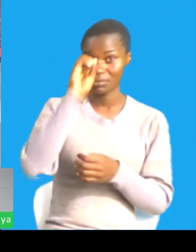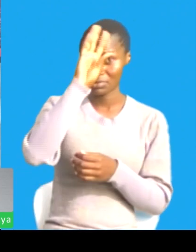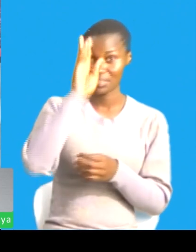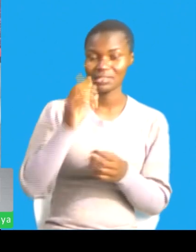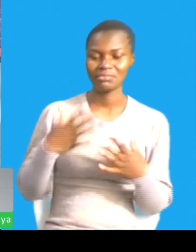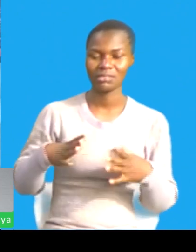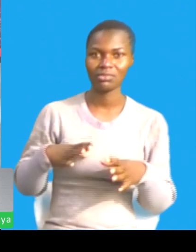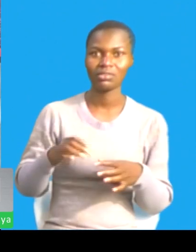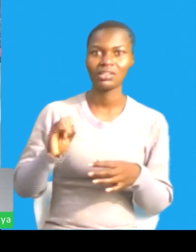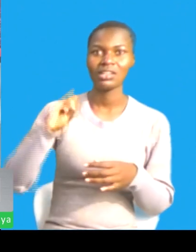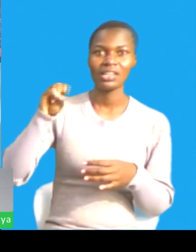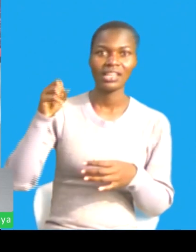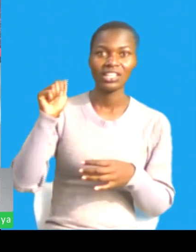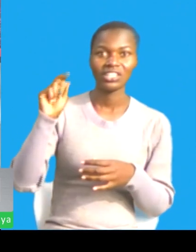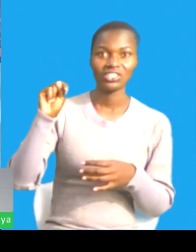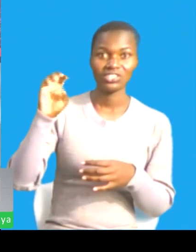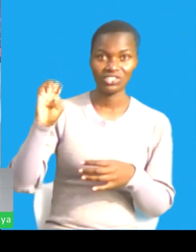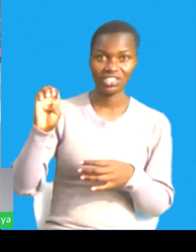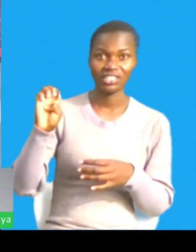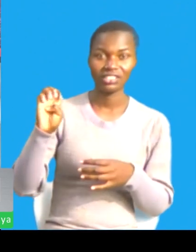Kagiri. Jane Kagiri is a